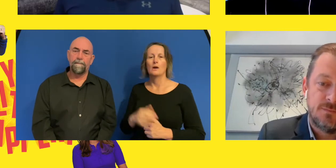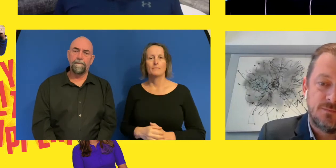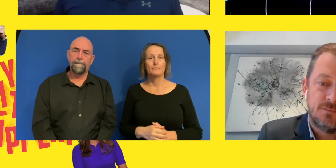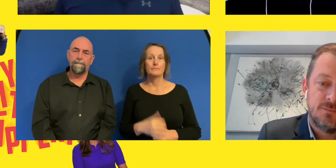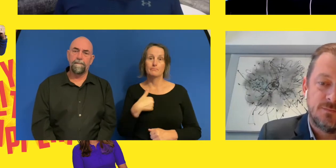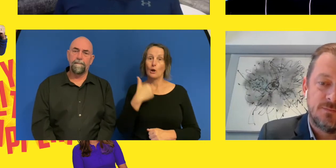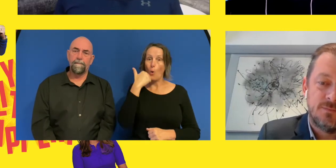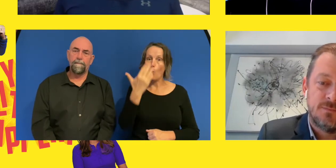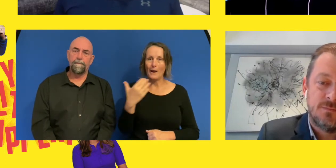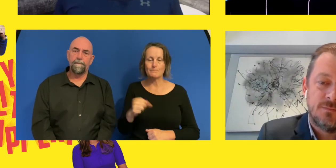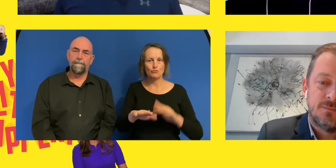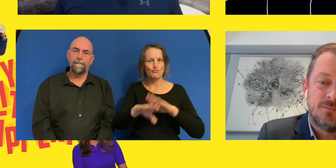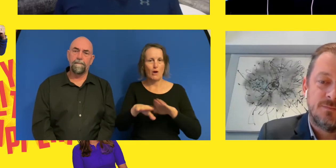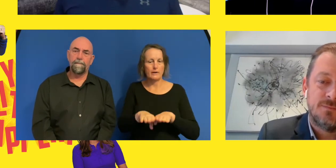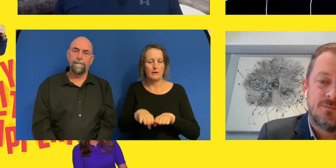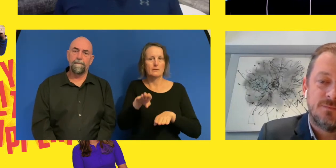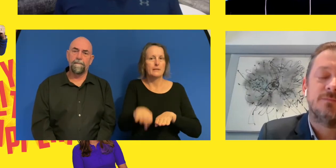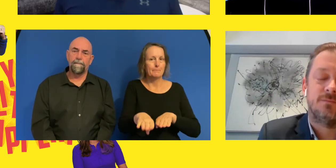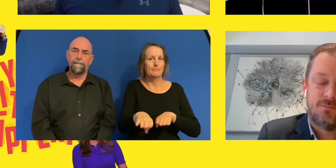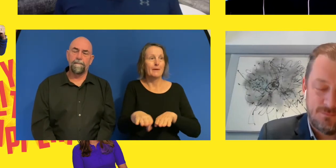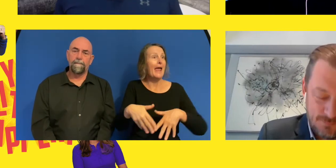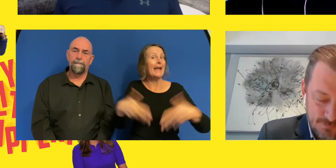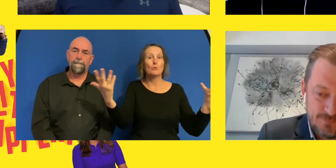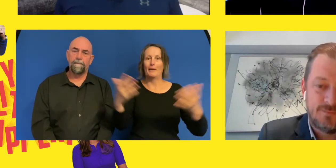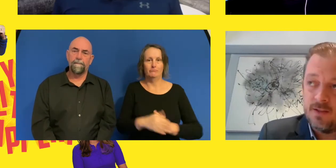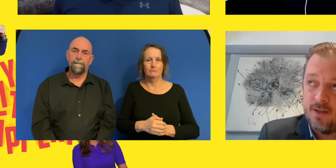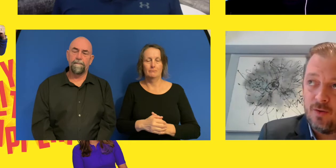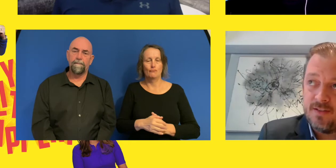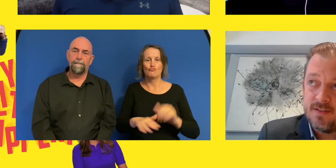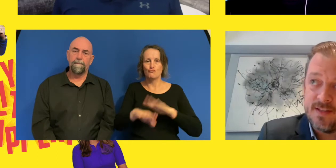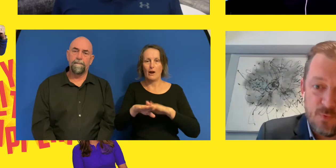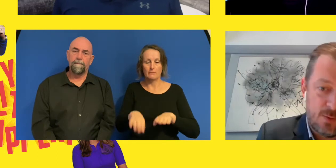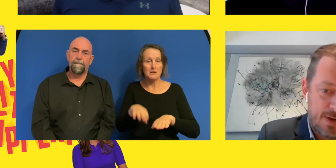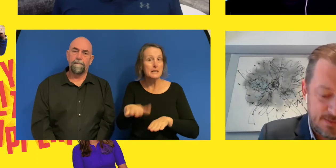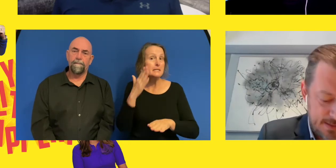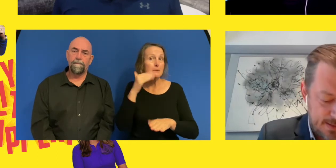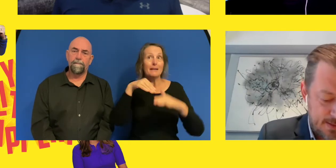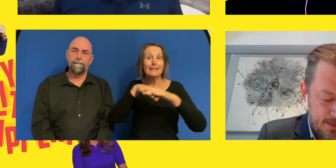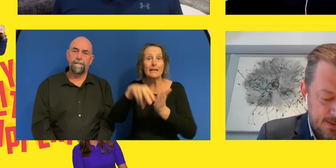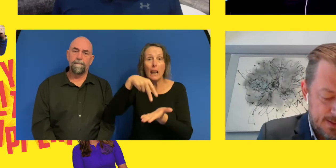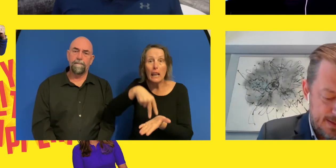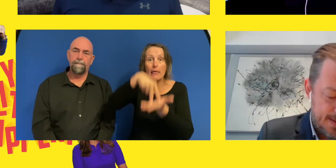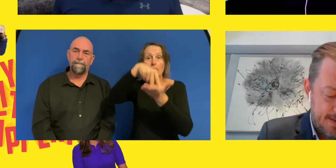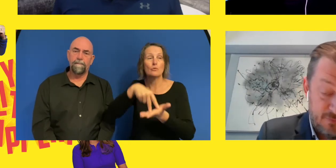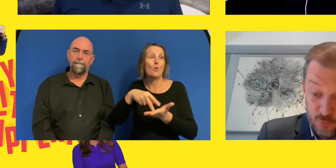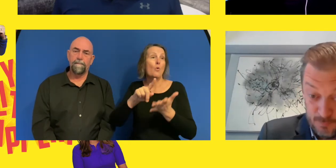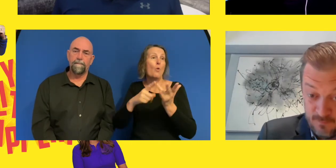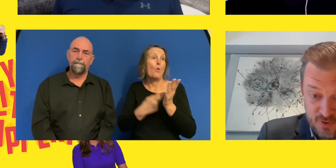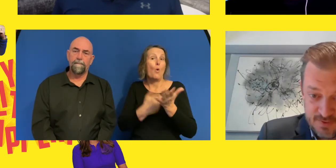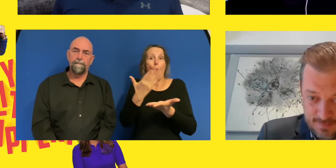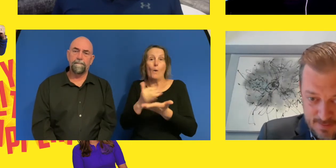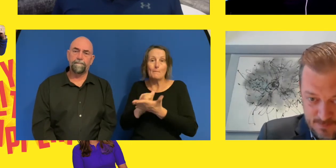much particular athletic prowess, but what's your superstition? I always step with the right